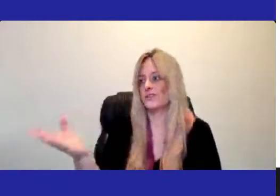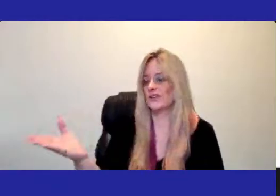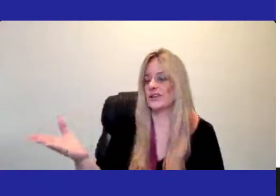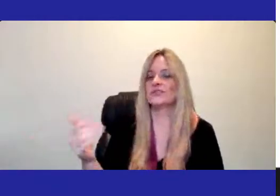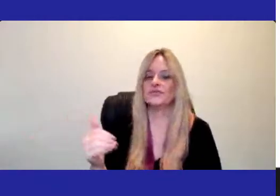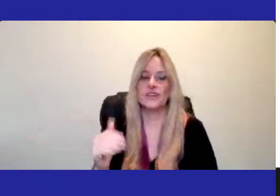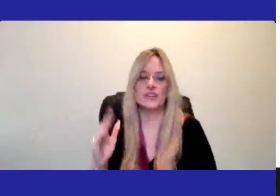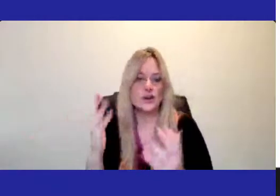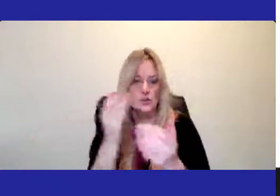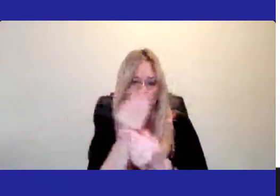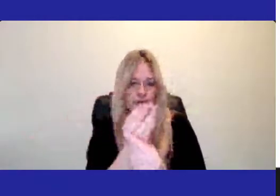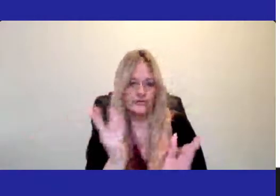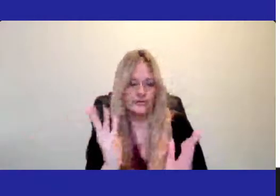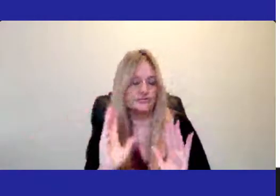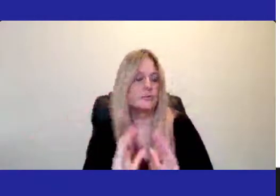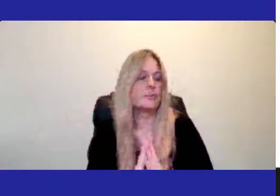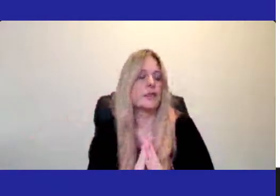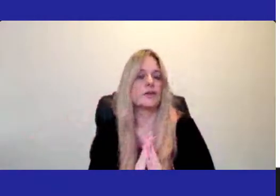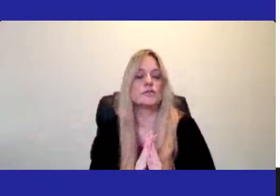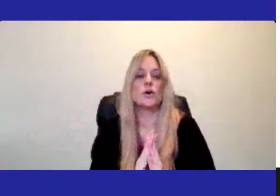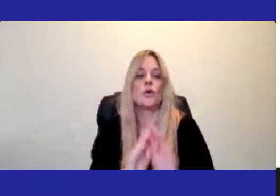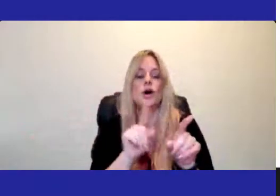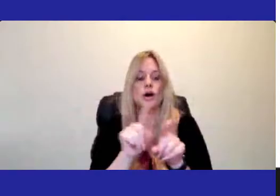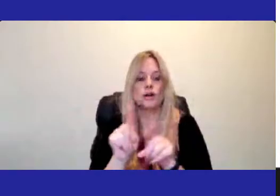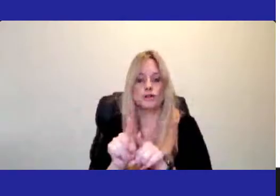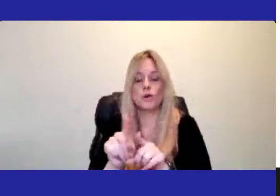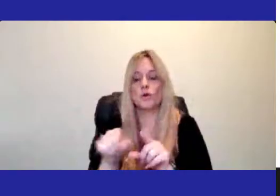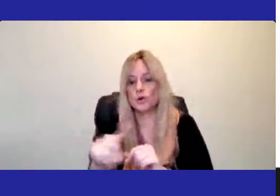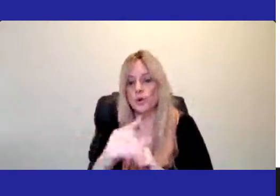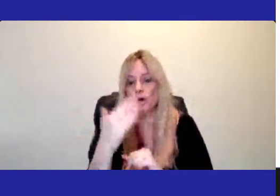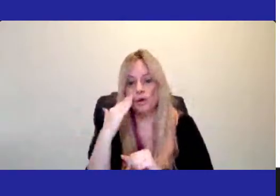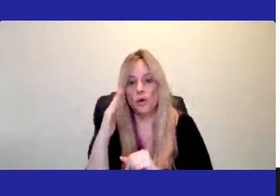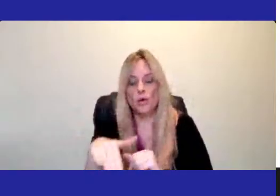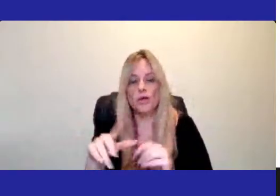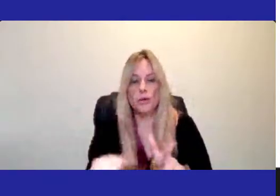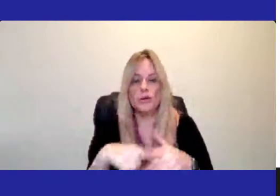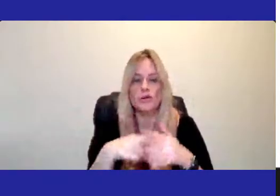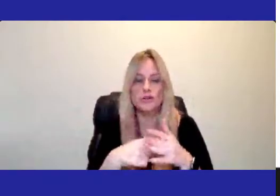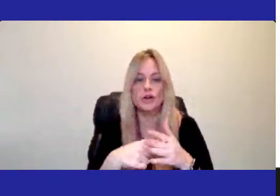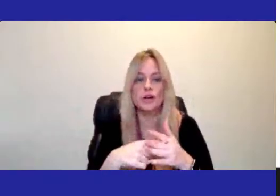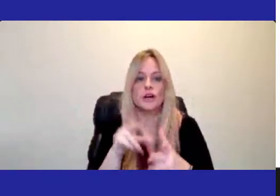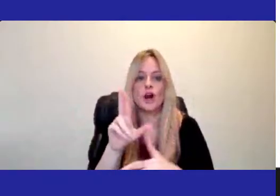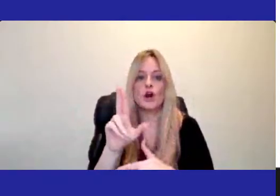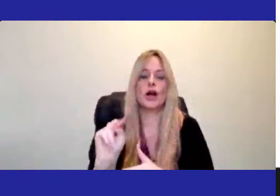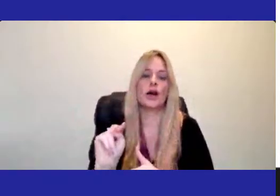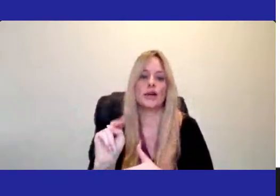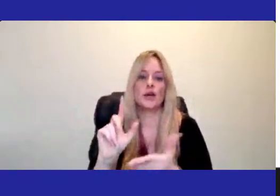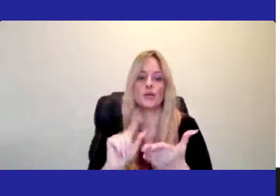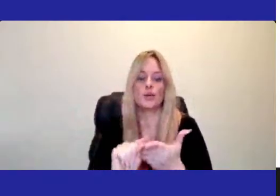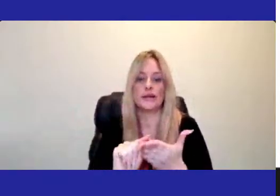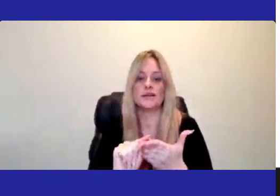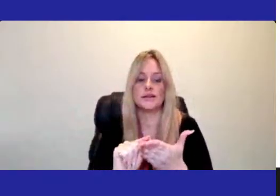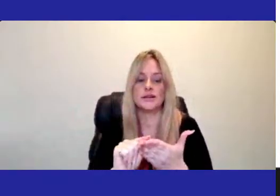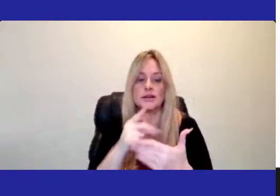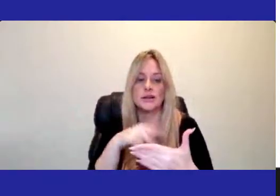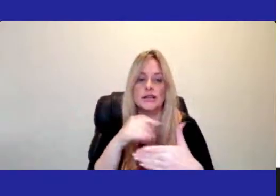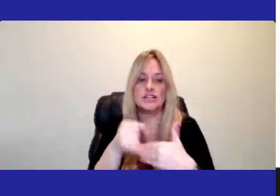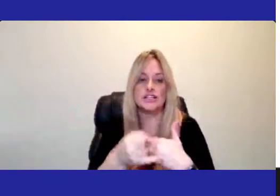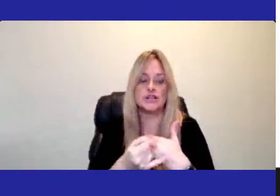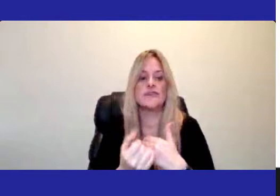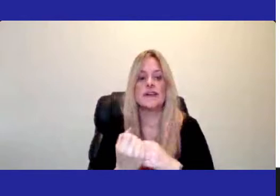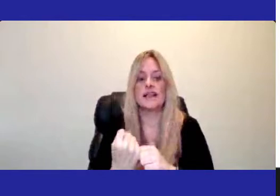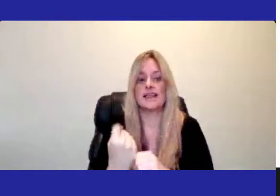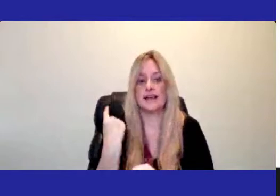the board's attention. In addition, as you know, we started our Unprint initiative last year. And I will